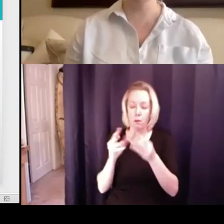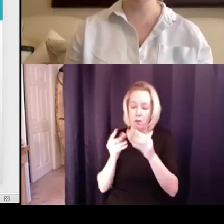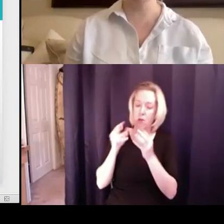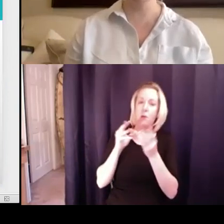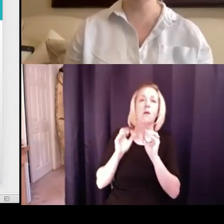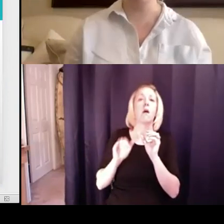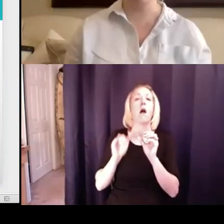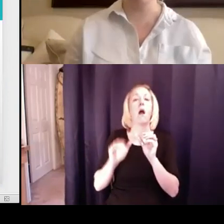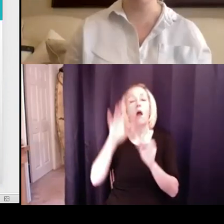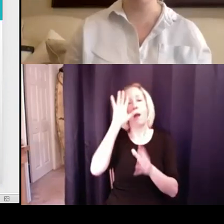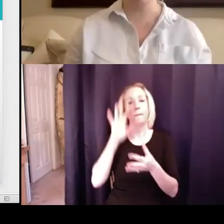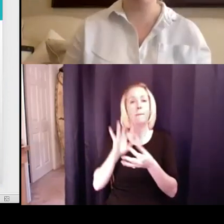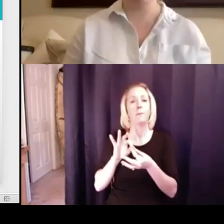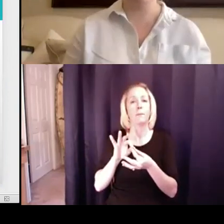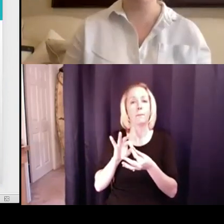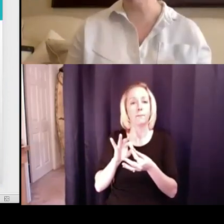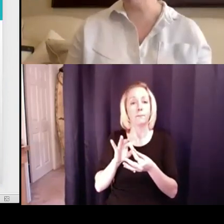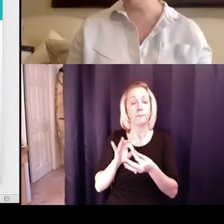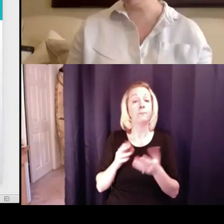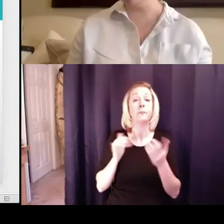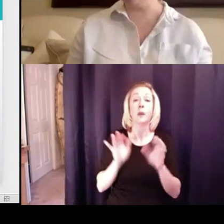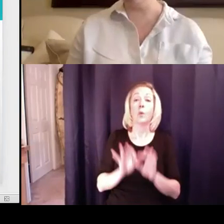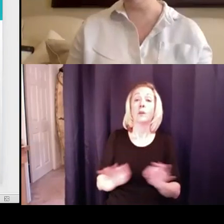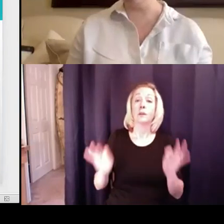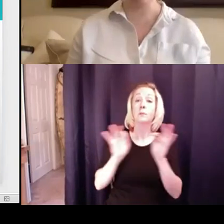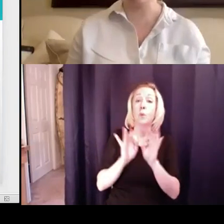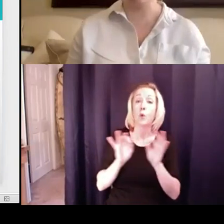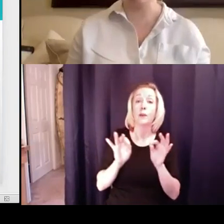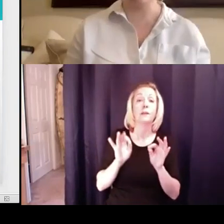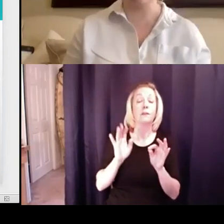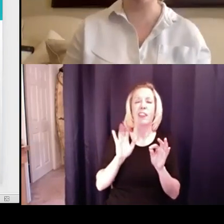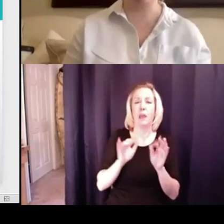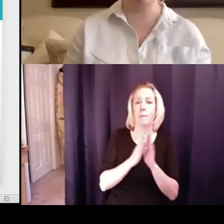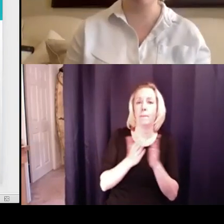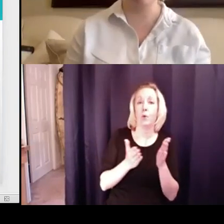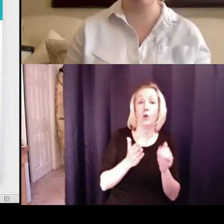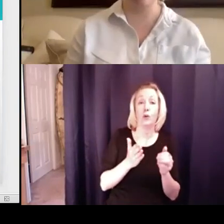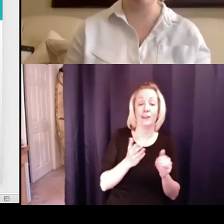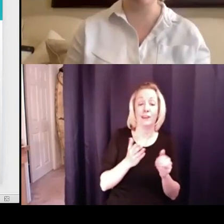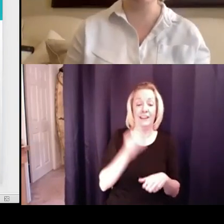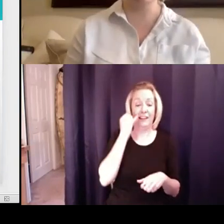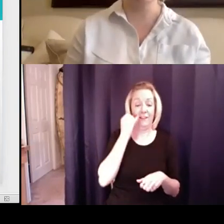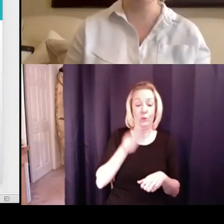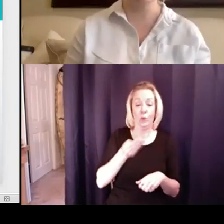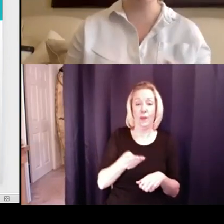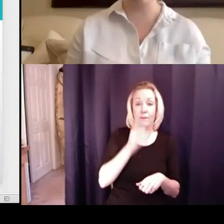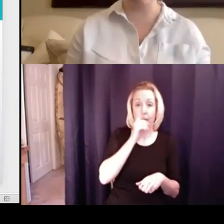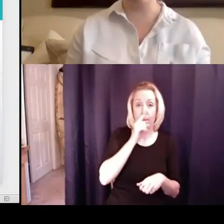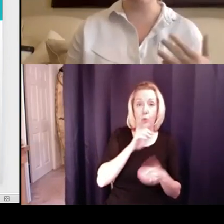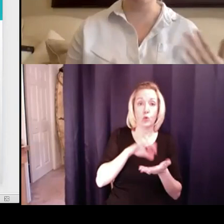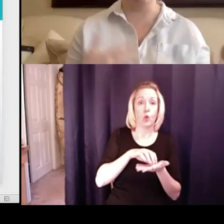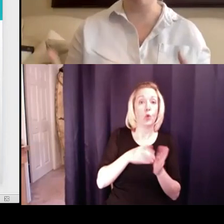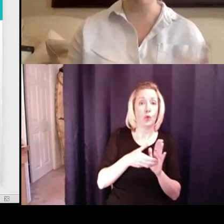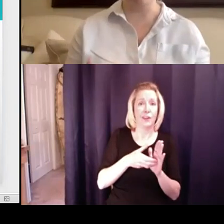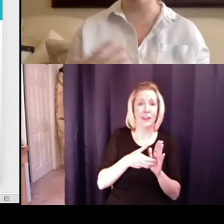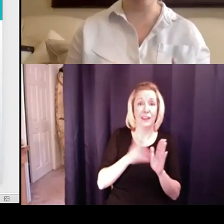So it's important to think about some of the books, like If You Give a Mouse a Cookie, I think I came up with 15 objects. You don't need to